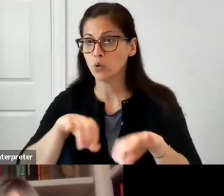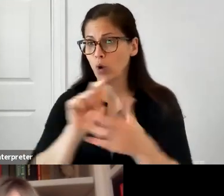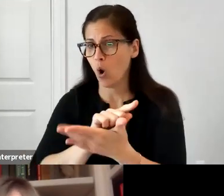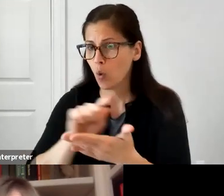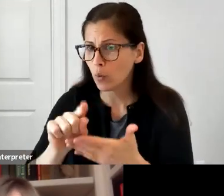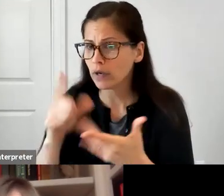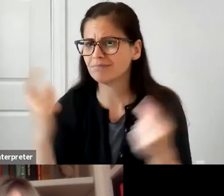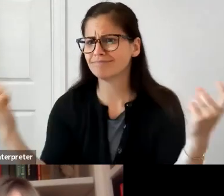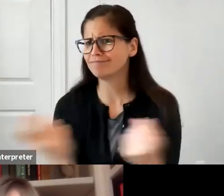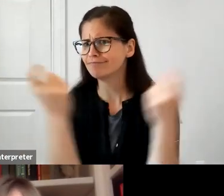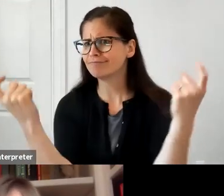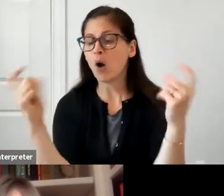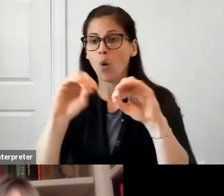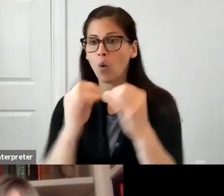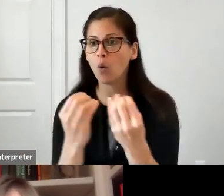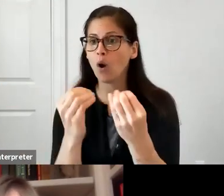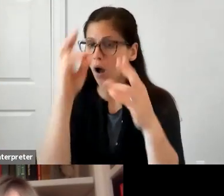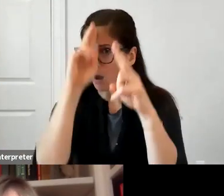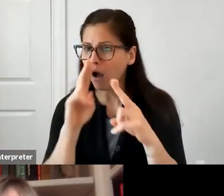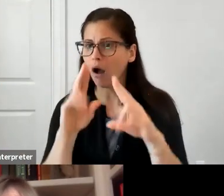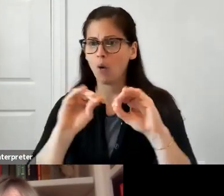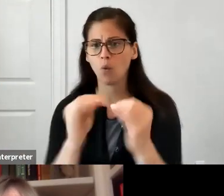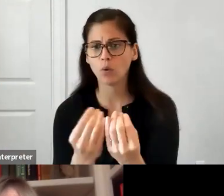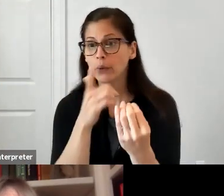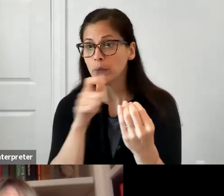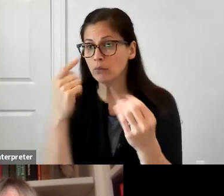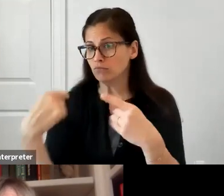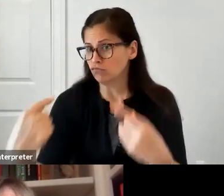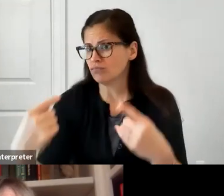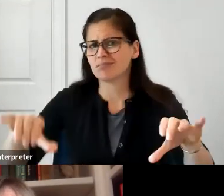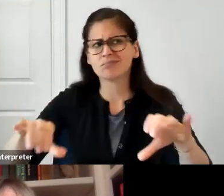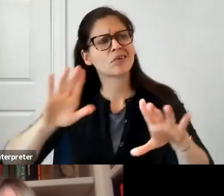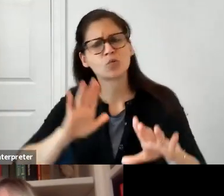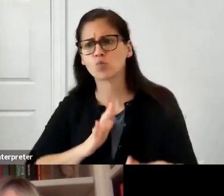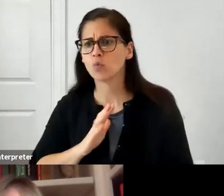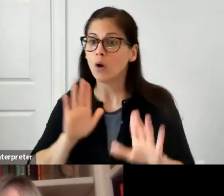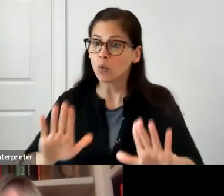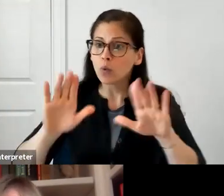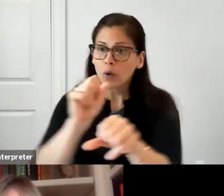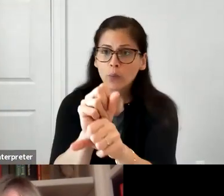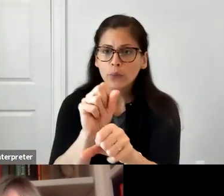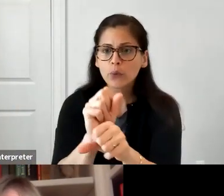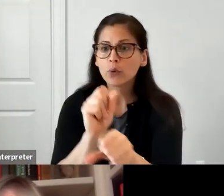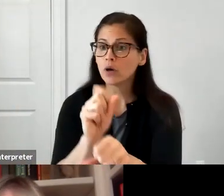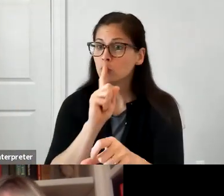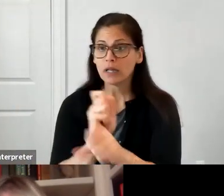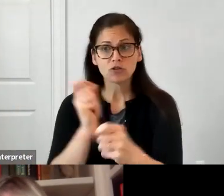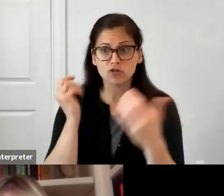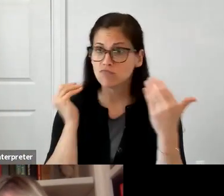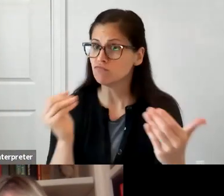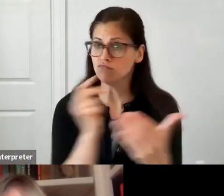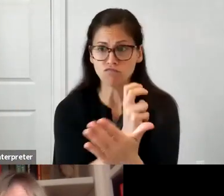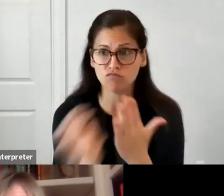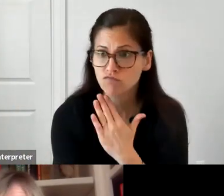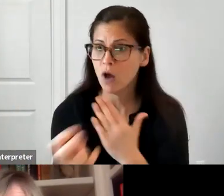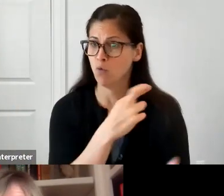we're celebrating organizations and honoring organizations who have done amazing work, who have taken a leap of faith, who are taking a